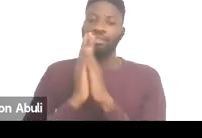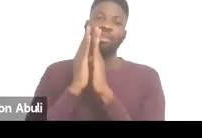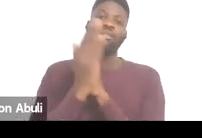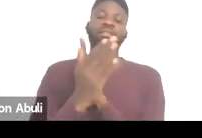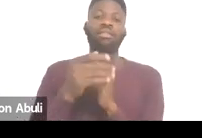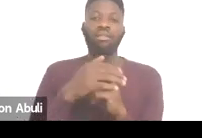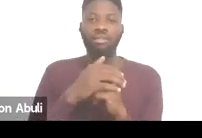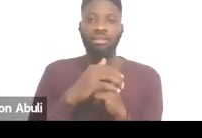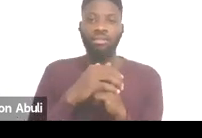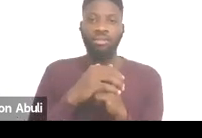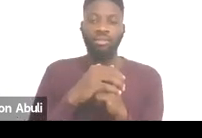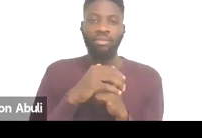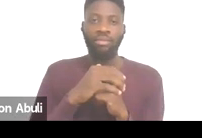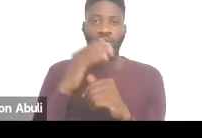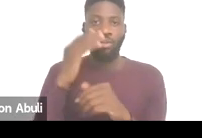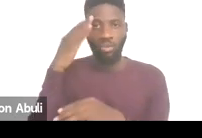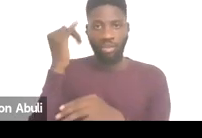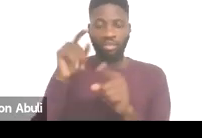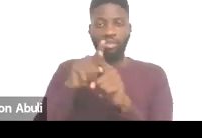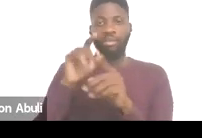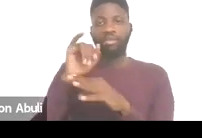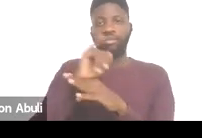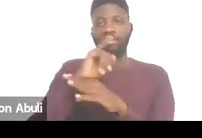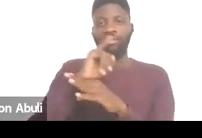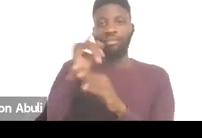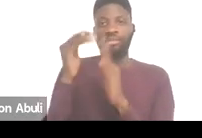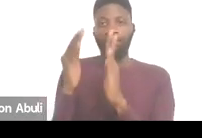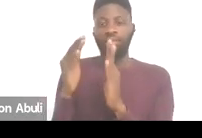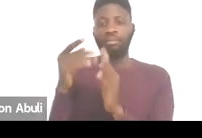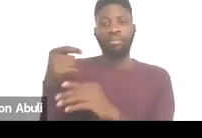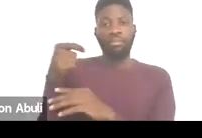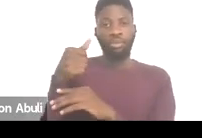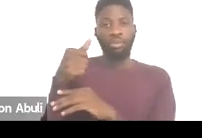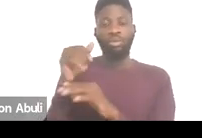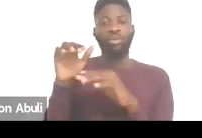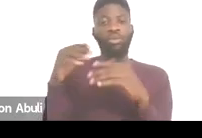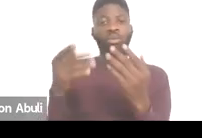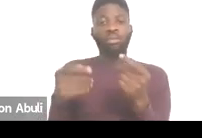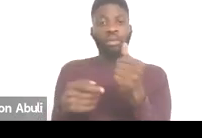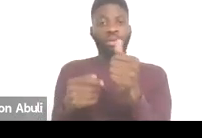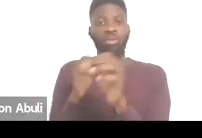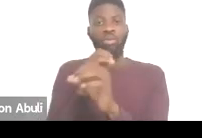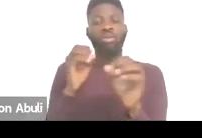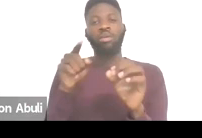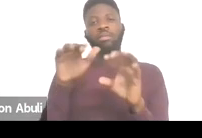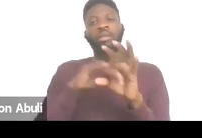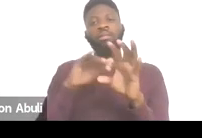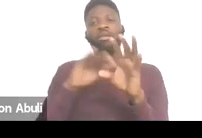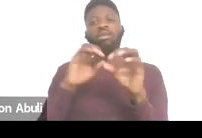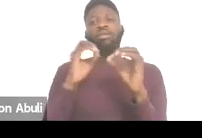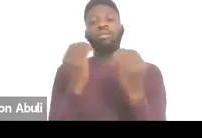company. Reason being, as an intern, whether you're being paid or not, you are part of that organization. And if you